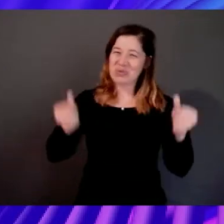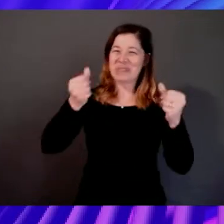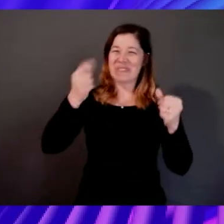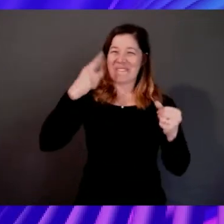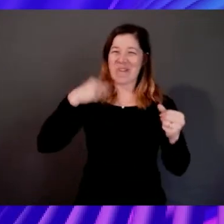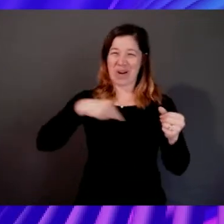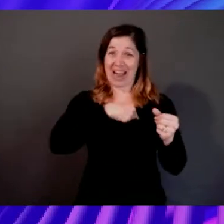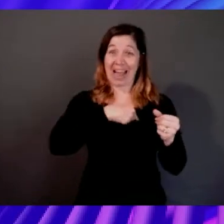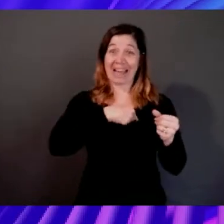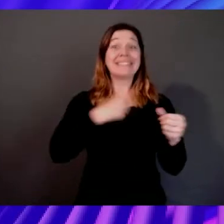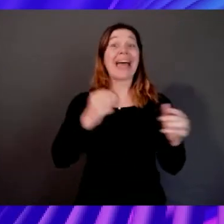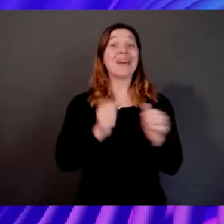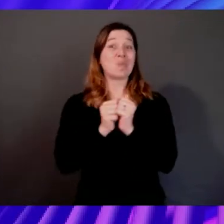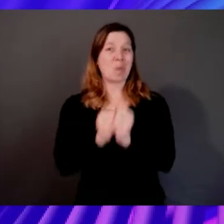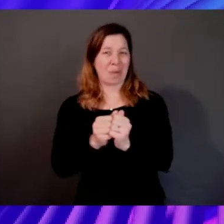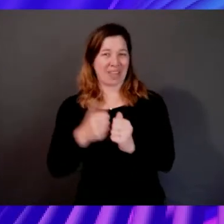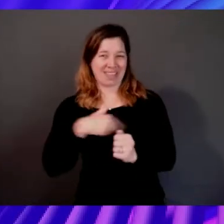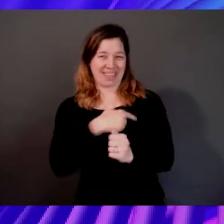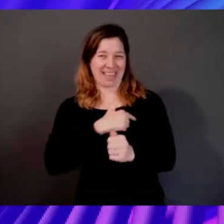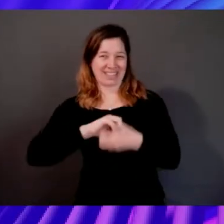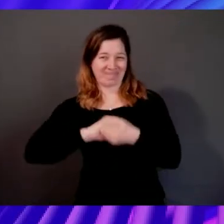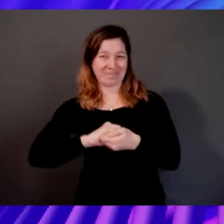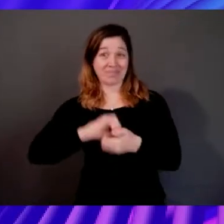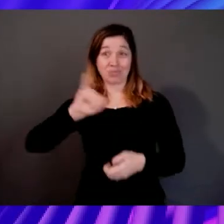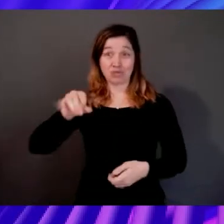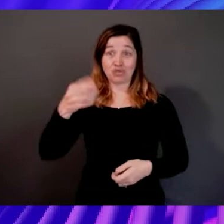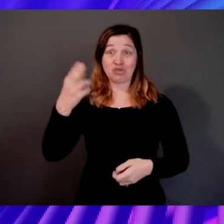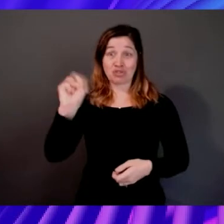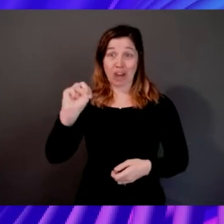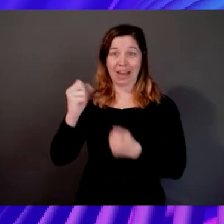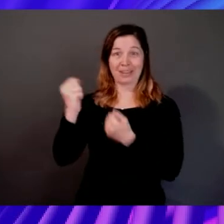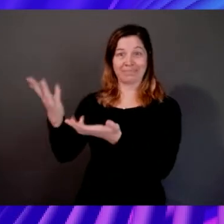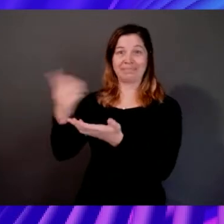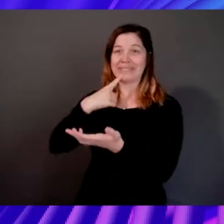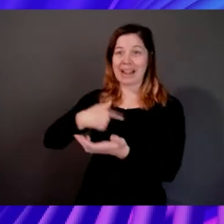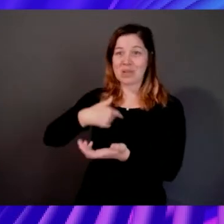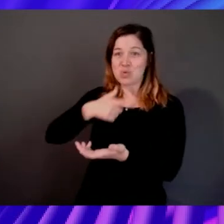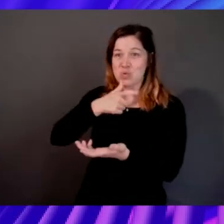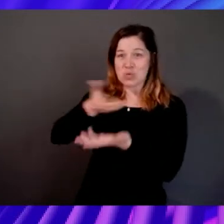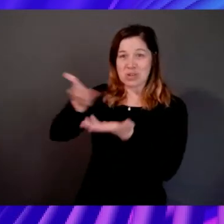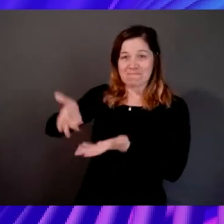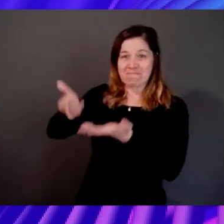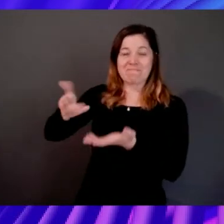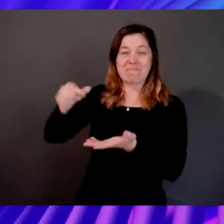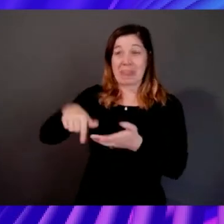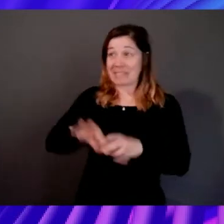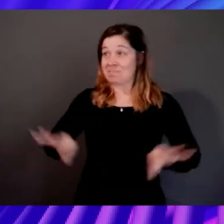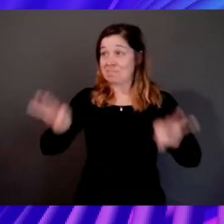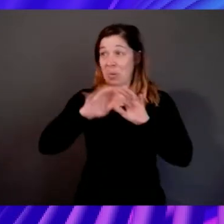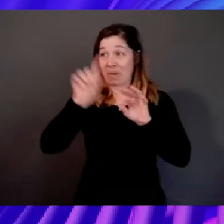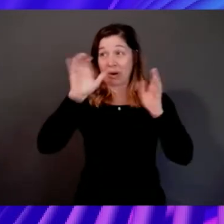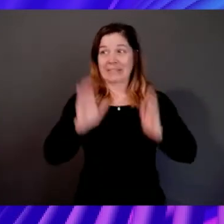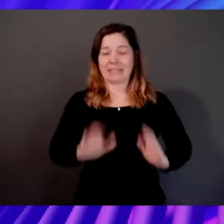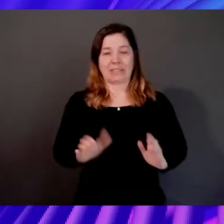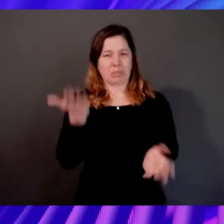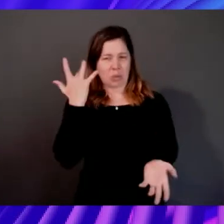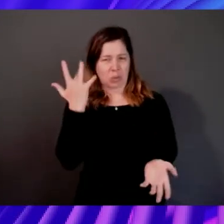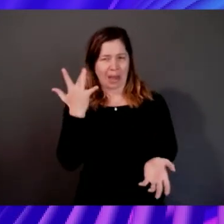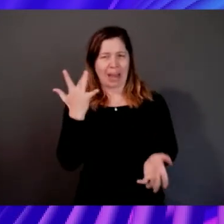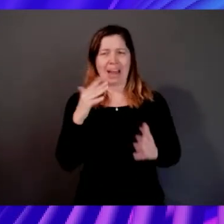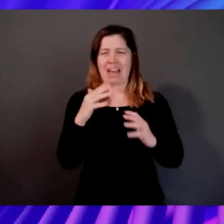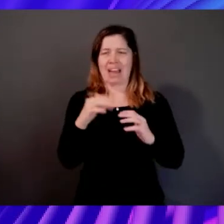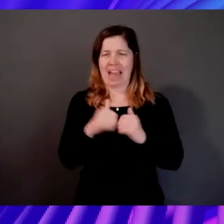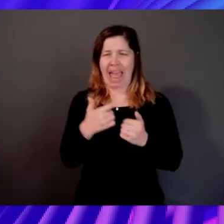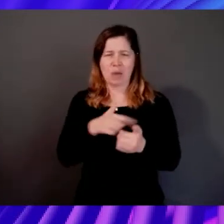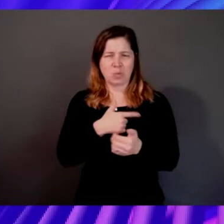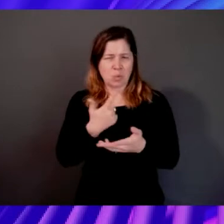us. So John, can you hop in, tell us who you are, why this matters for customers, and how we partner? Sure.